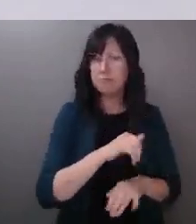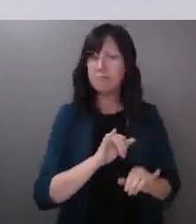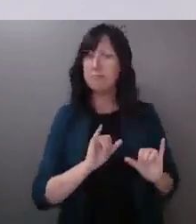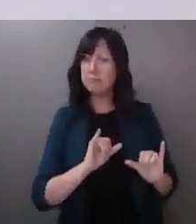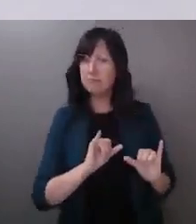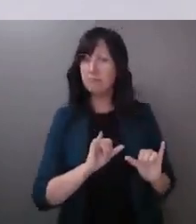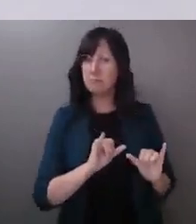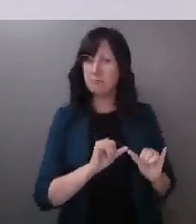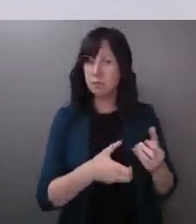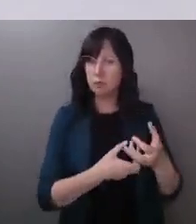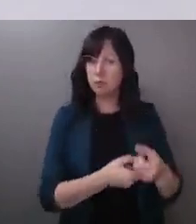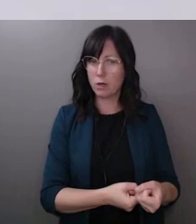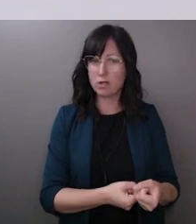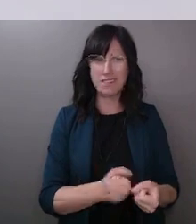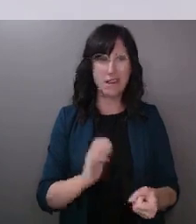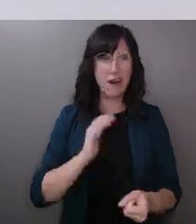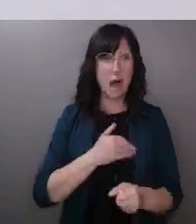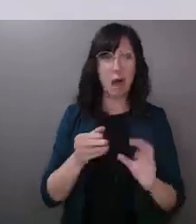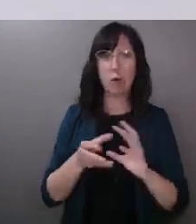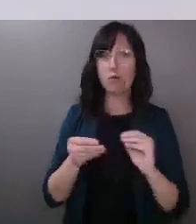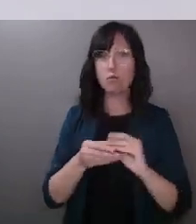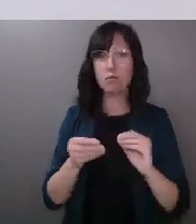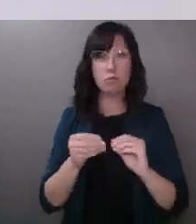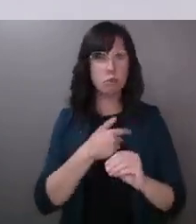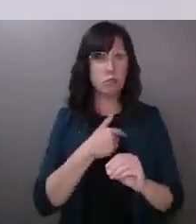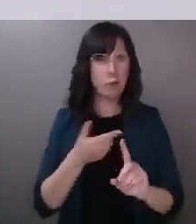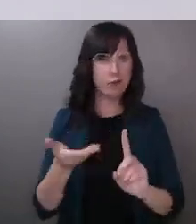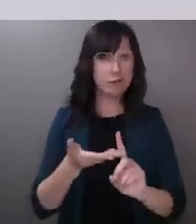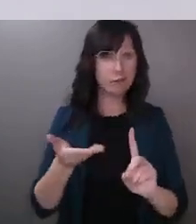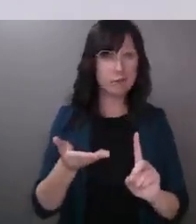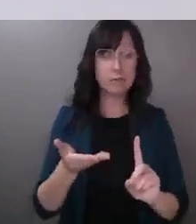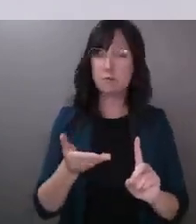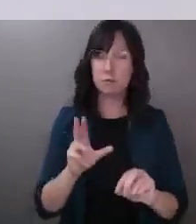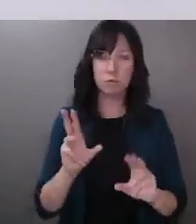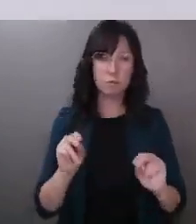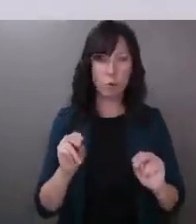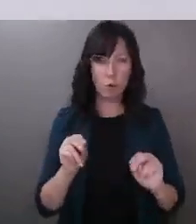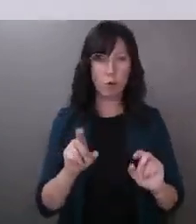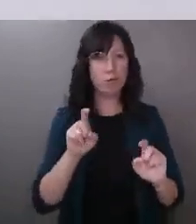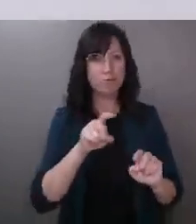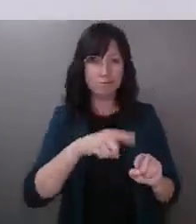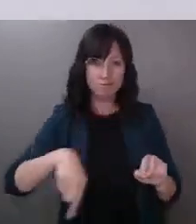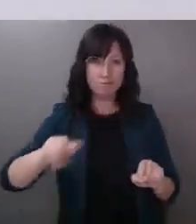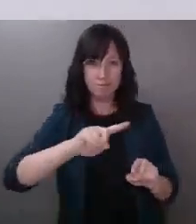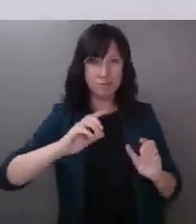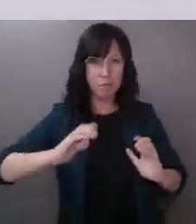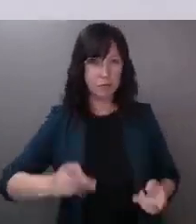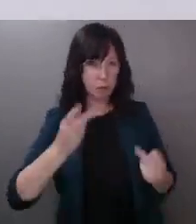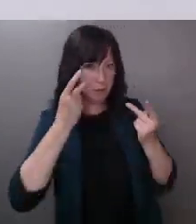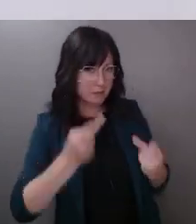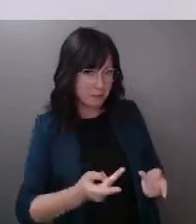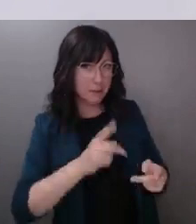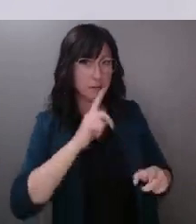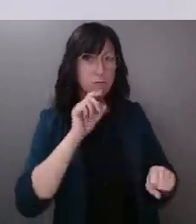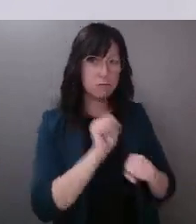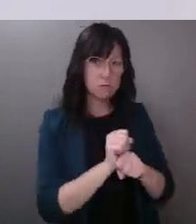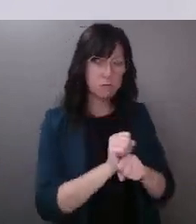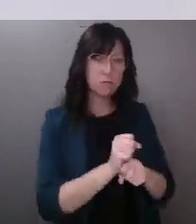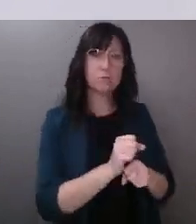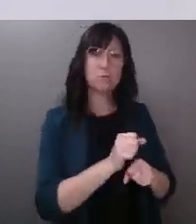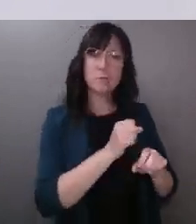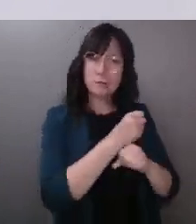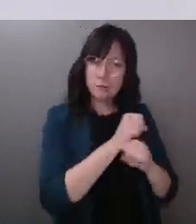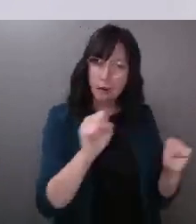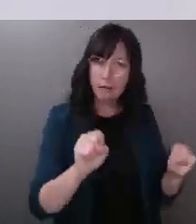our words that are important. No, it's really our actions that speak volumes. Once the system is